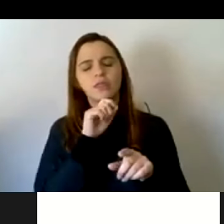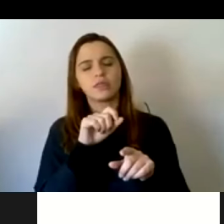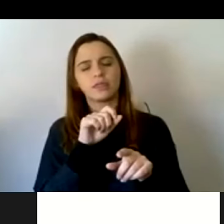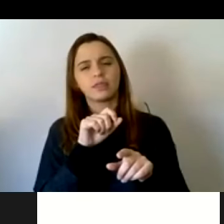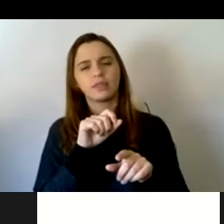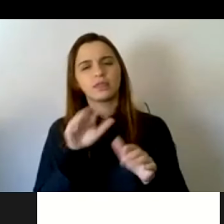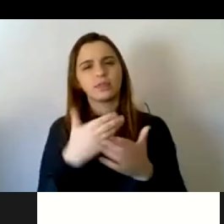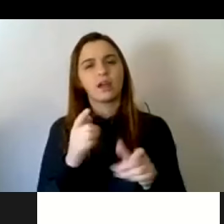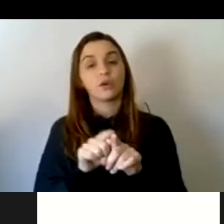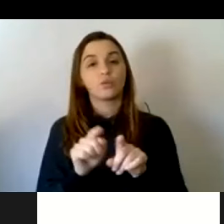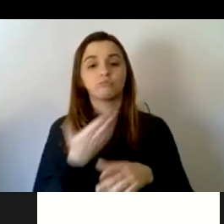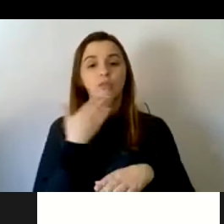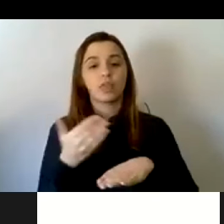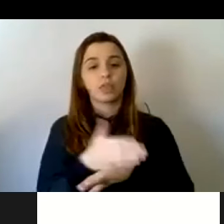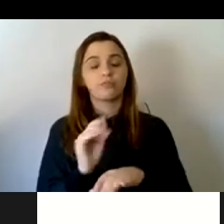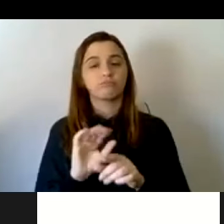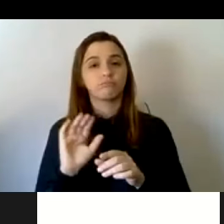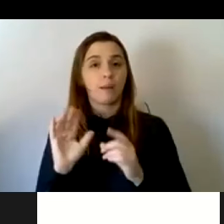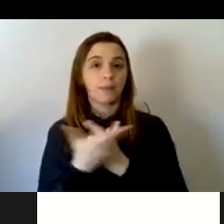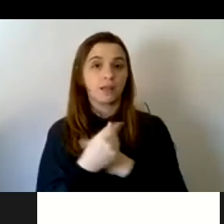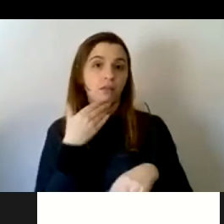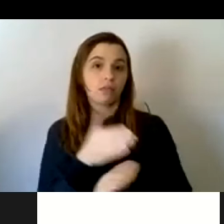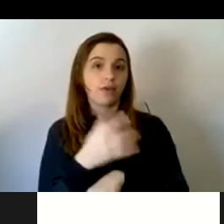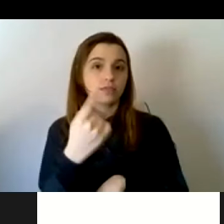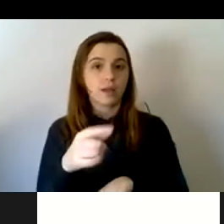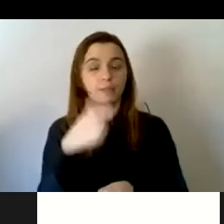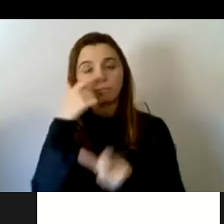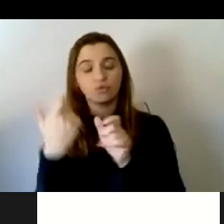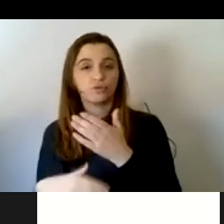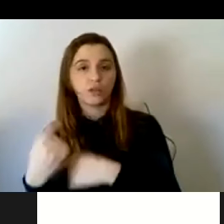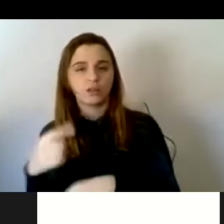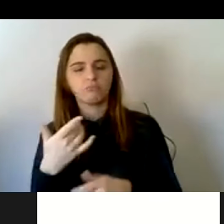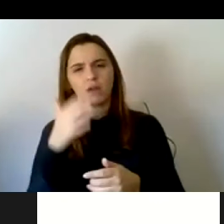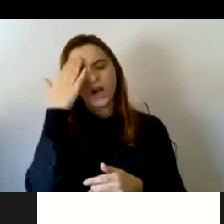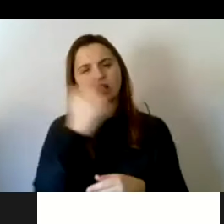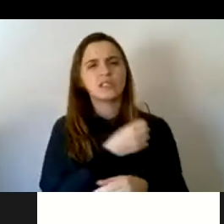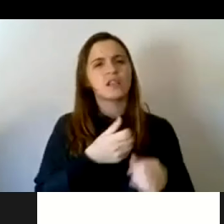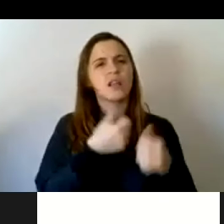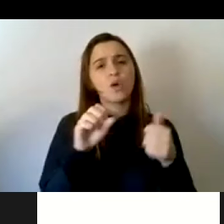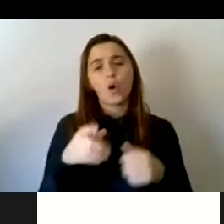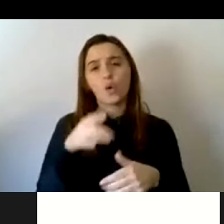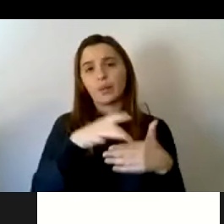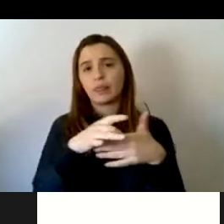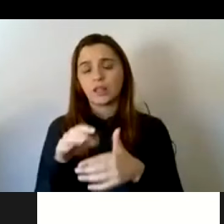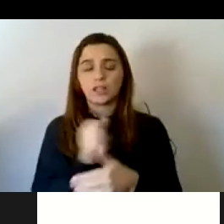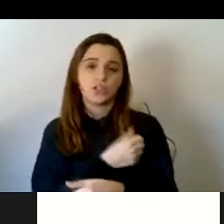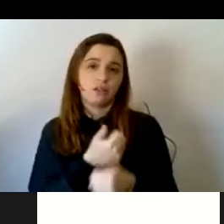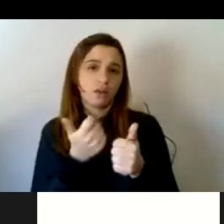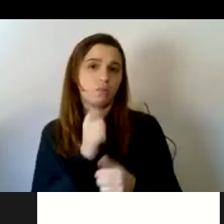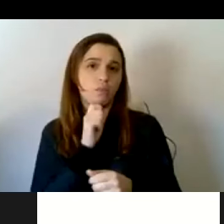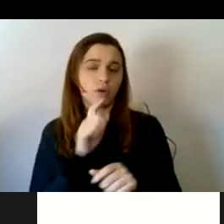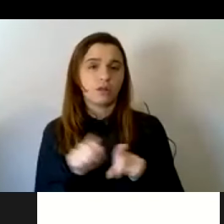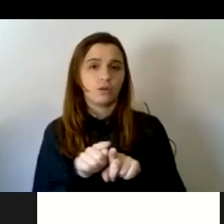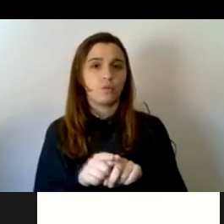of disabilities? Is there anything that the city or its leaders could do better at this? What do you recommend for us as university